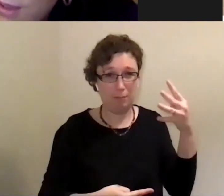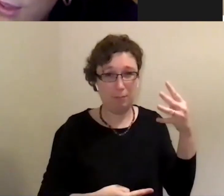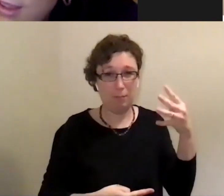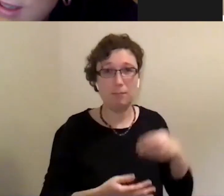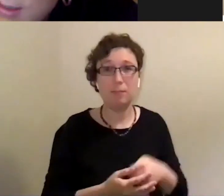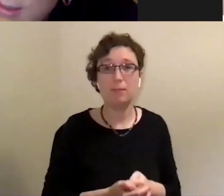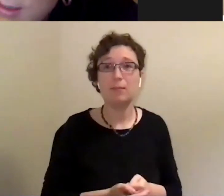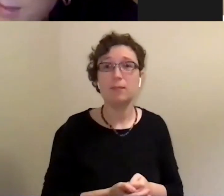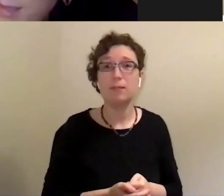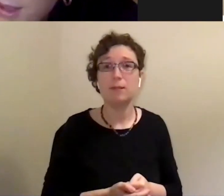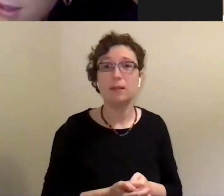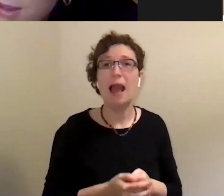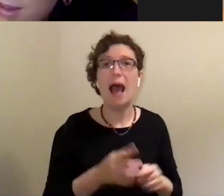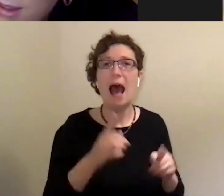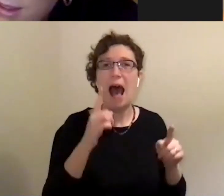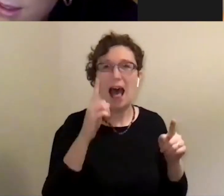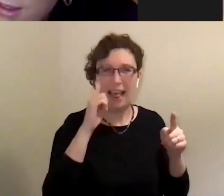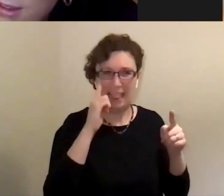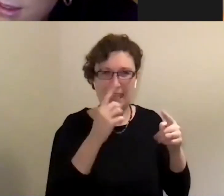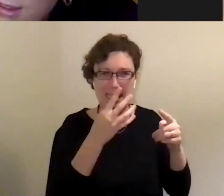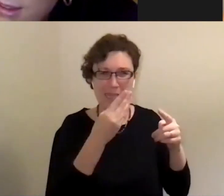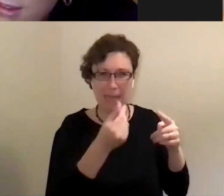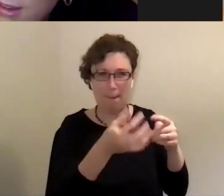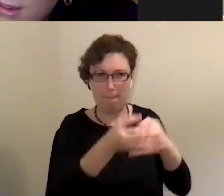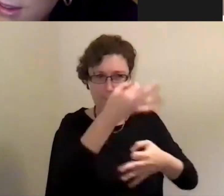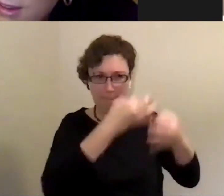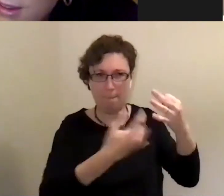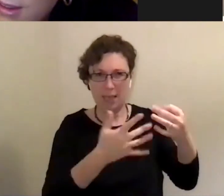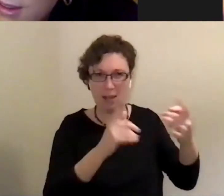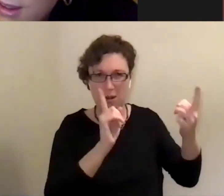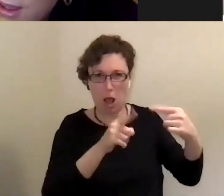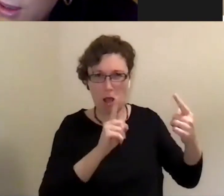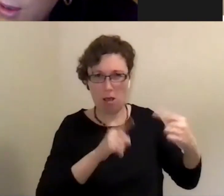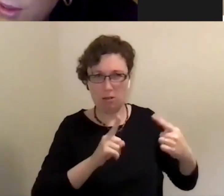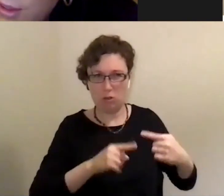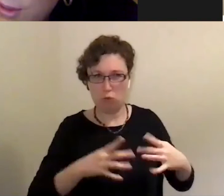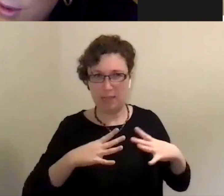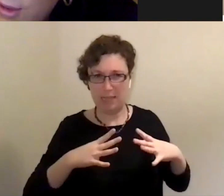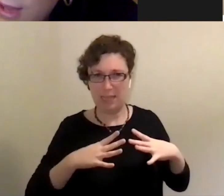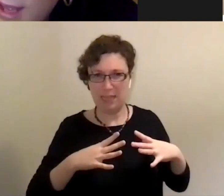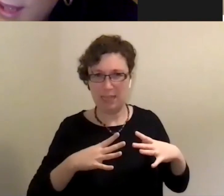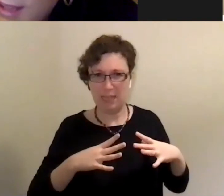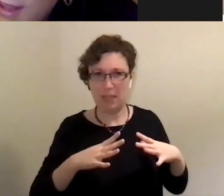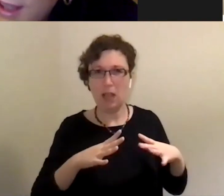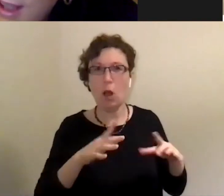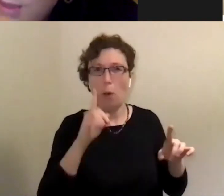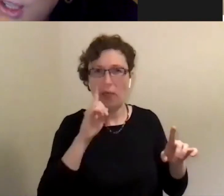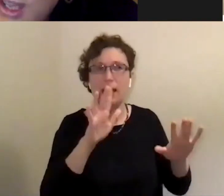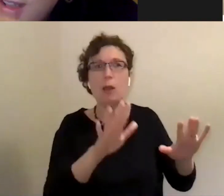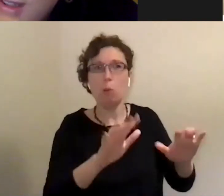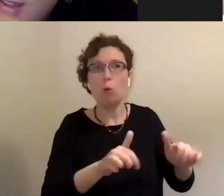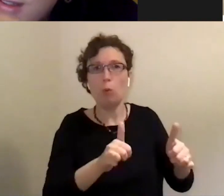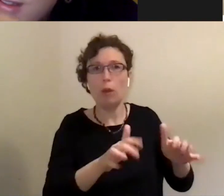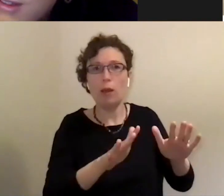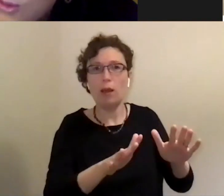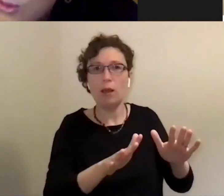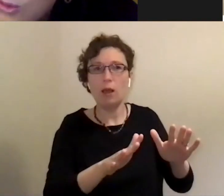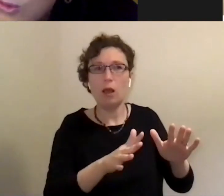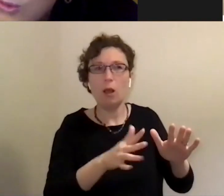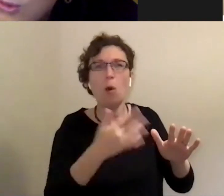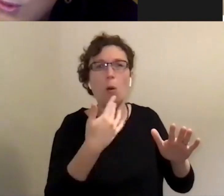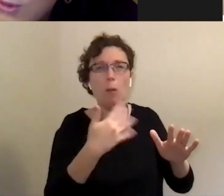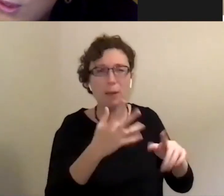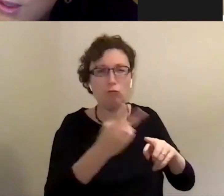I think some of these have been answered. Oh no, I think we're okay. How do we educate kids in